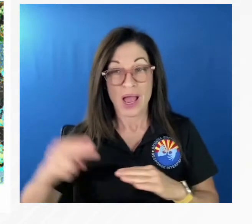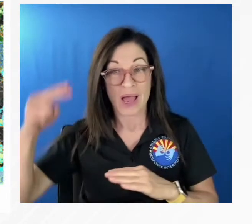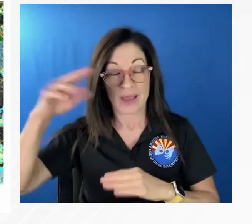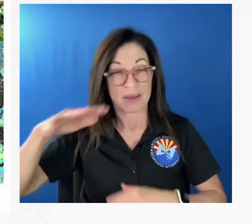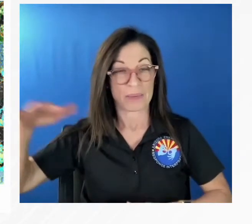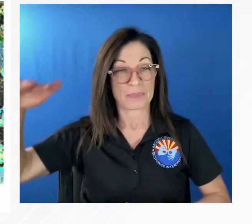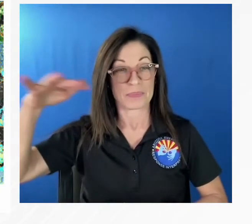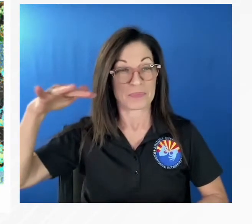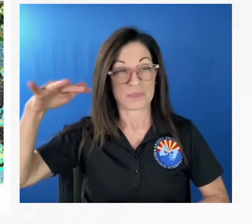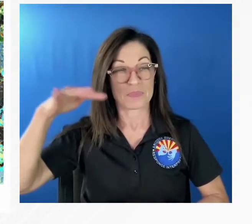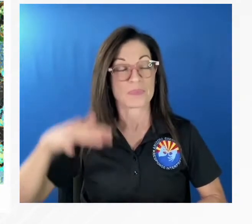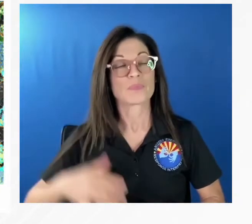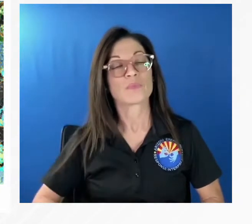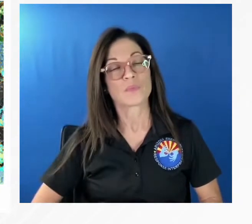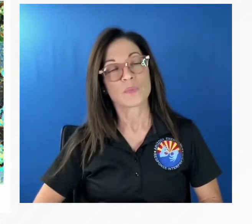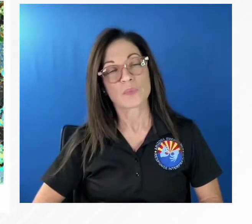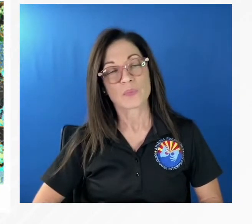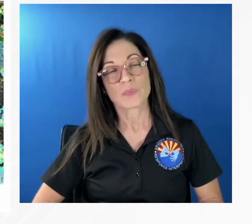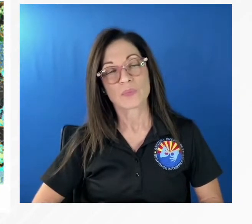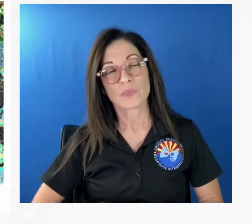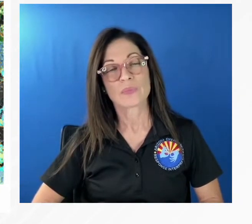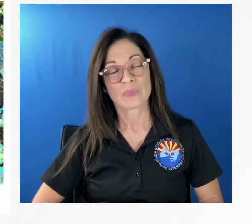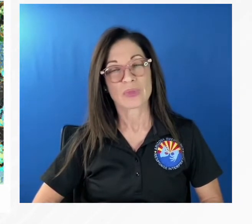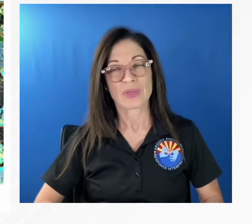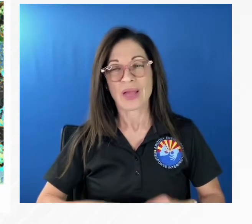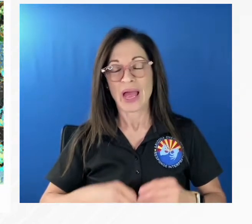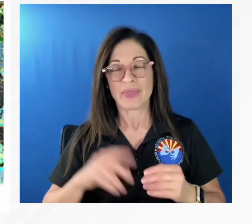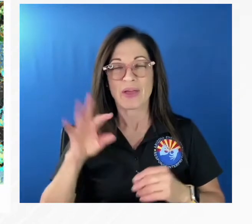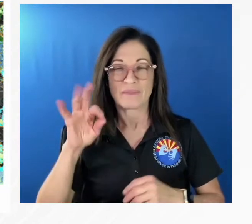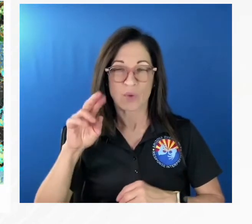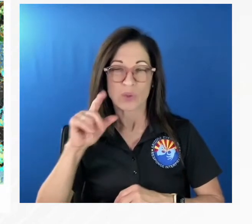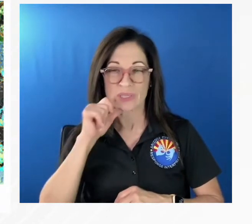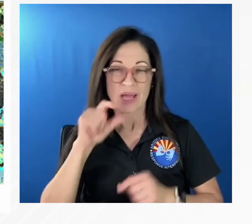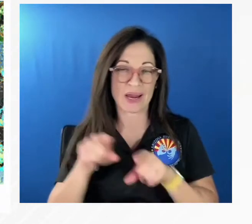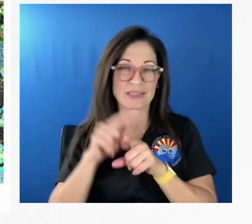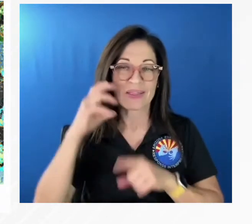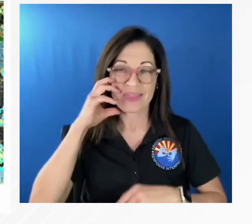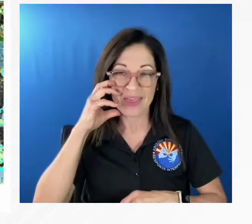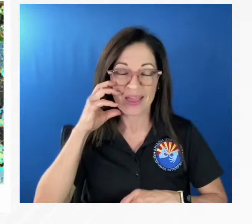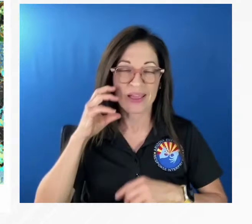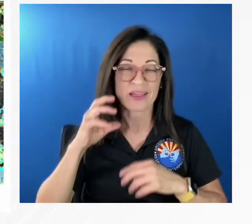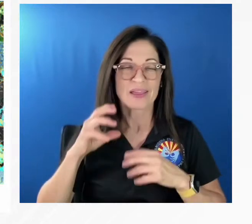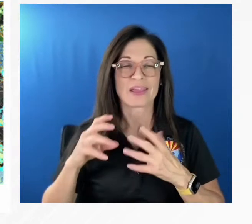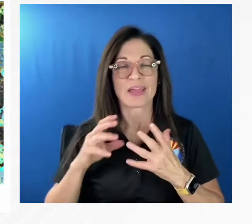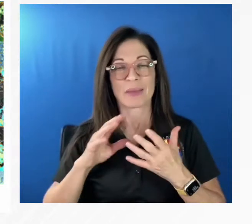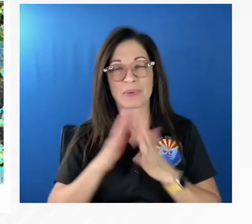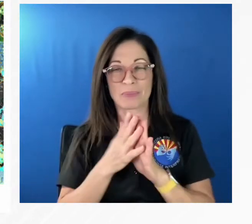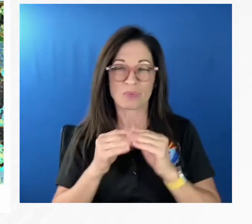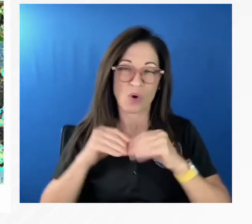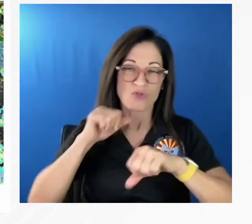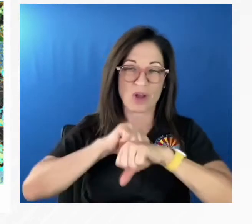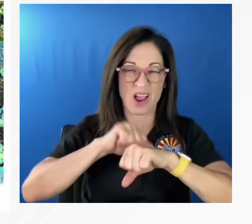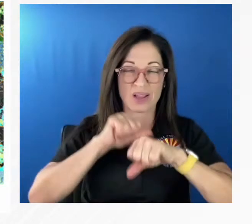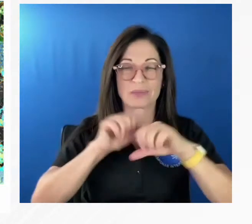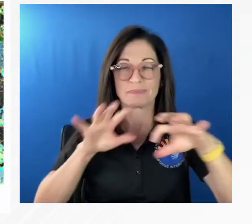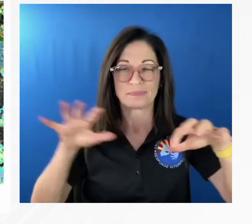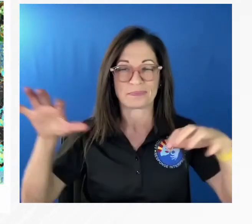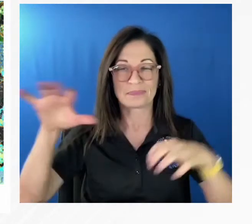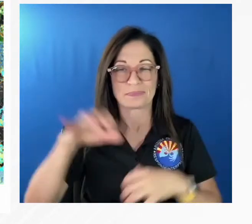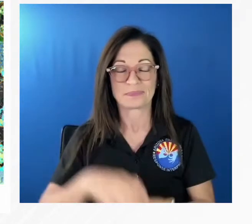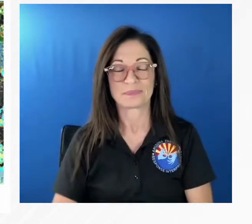course, you get up into thinner fuels, into the high elevations, and it gets into the rock and stuff.